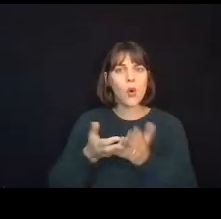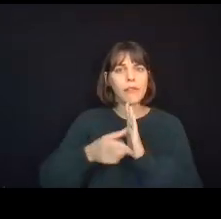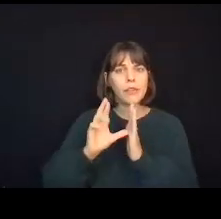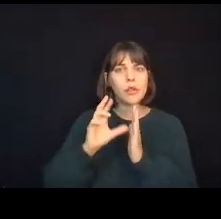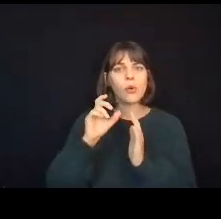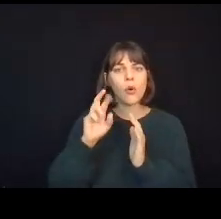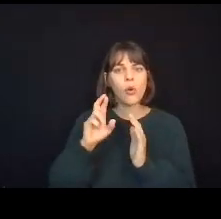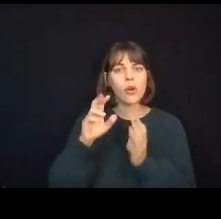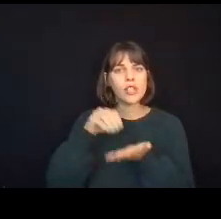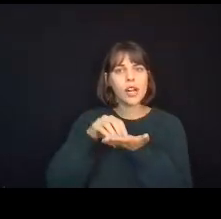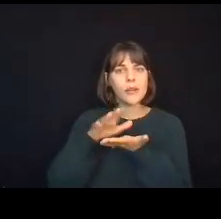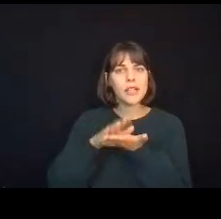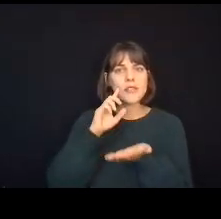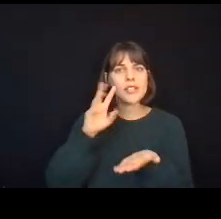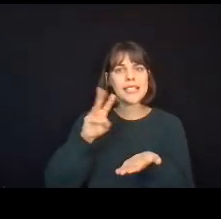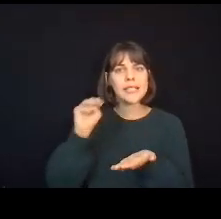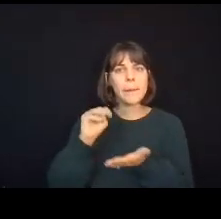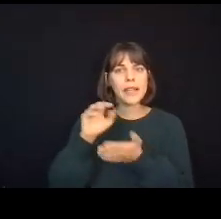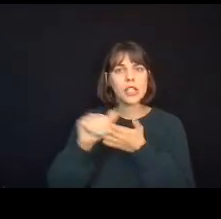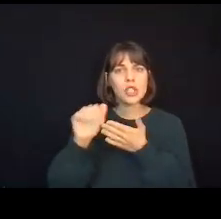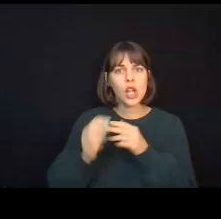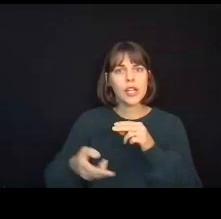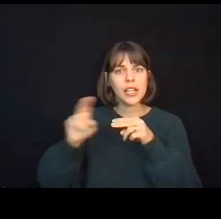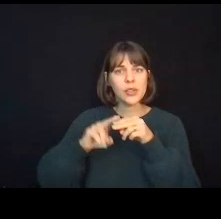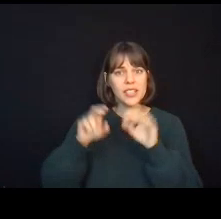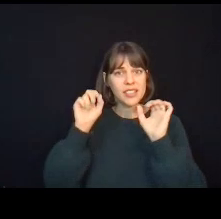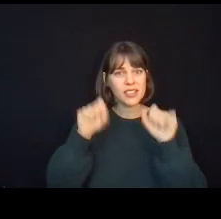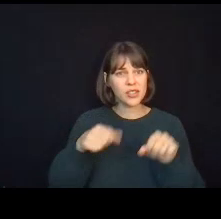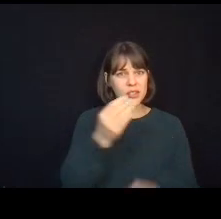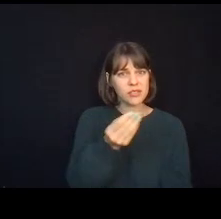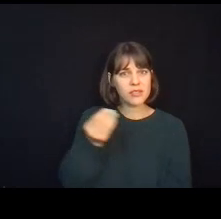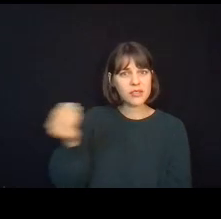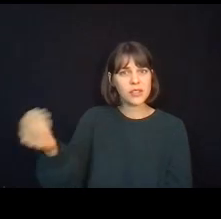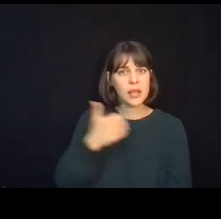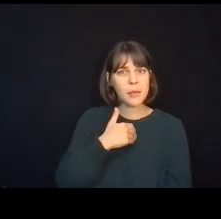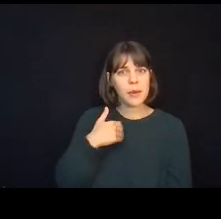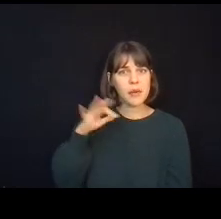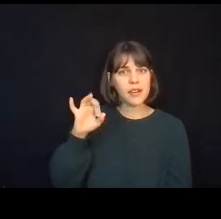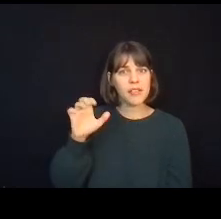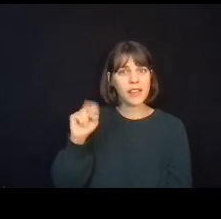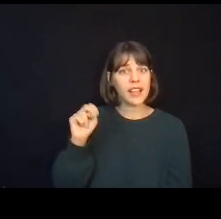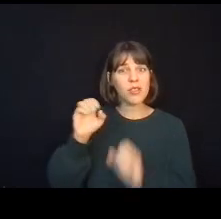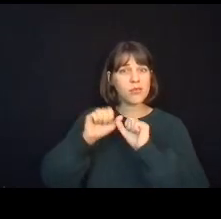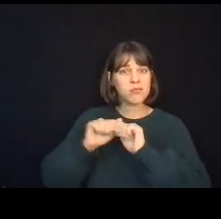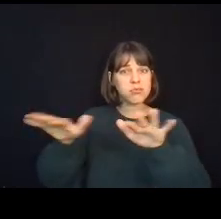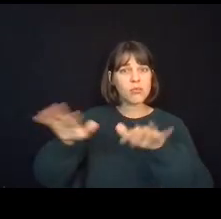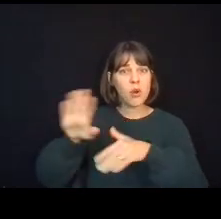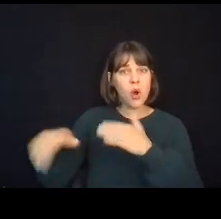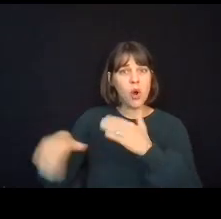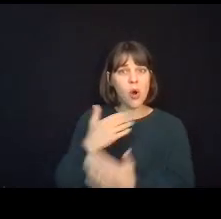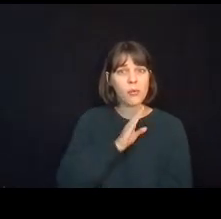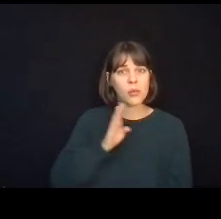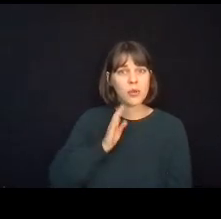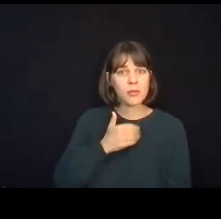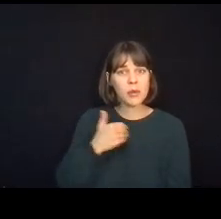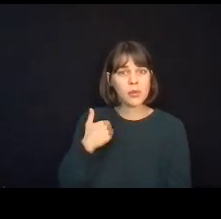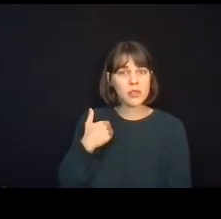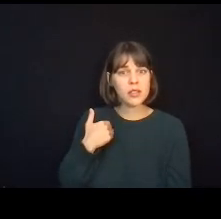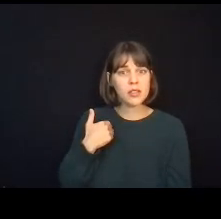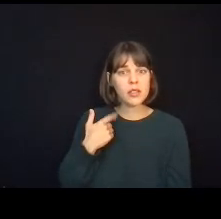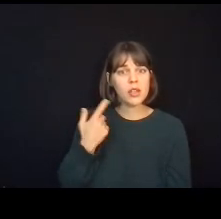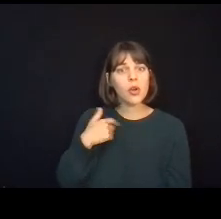$6 million increase. Are we able to get that to Member Fan and just all board members, even if it's just, we're moving it forward